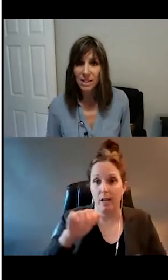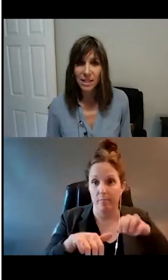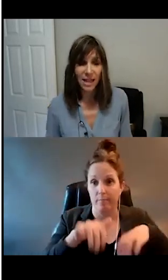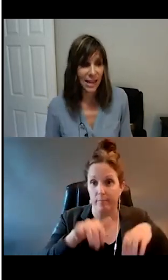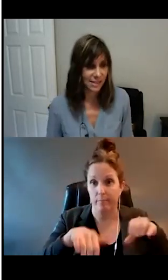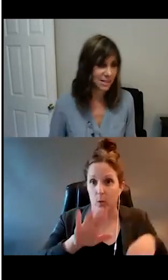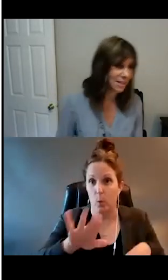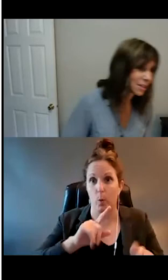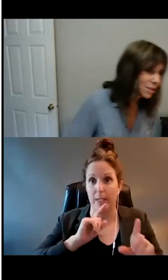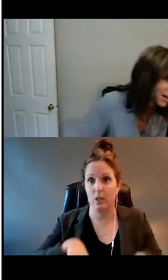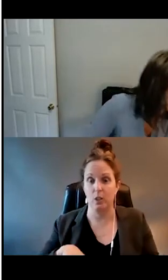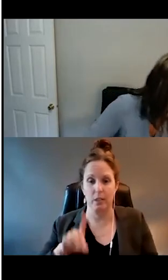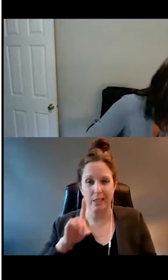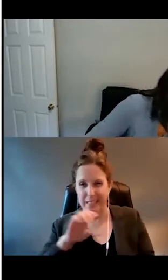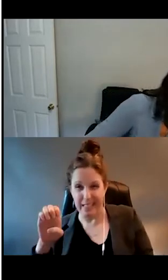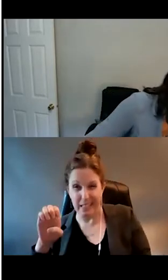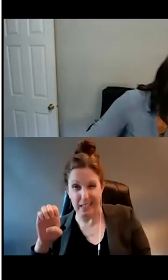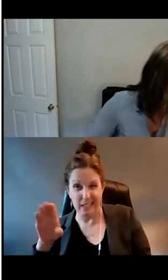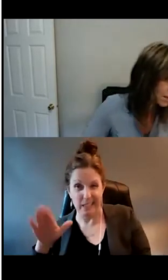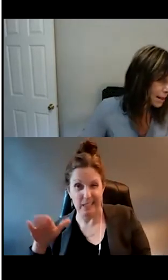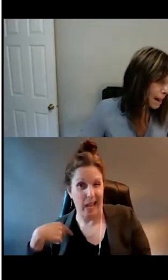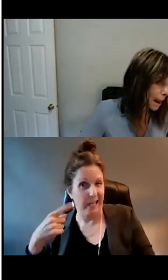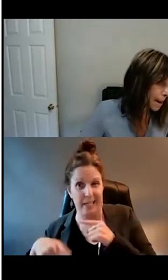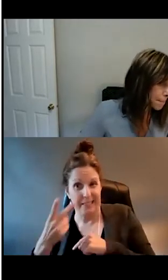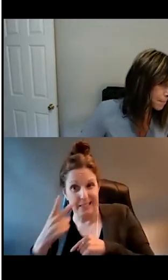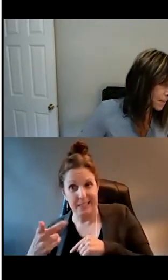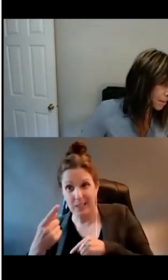box, but Dee, I can't see the Q&A box. Are you willing to